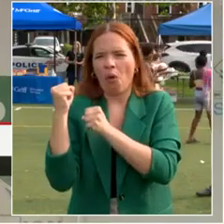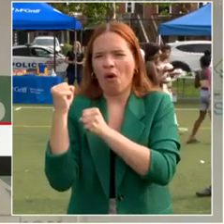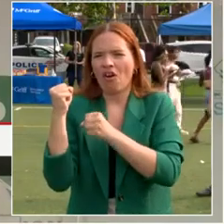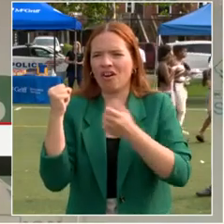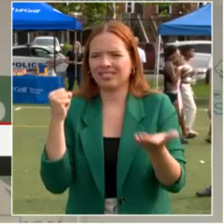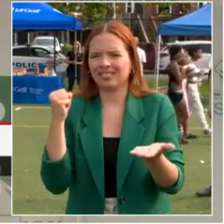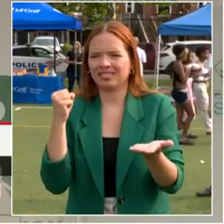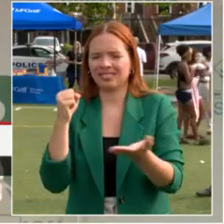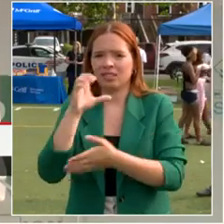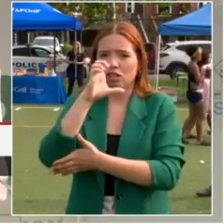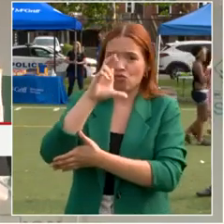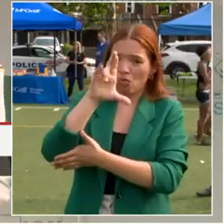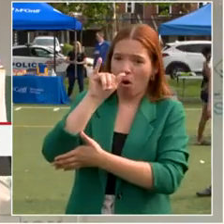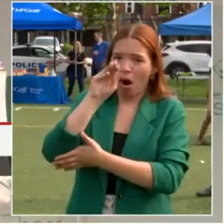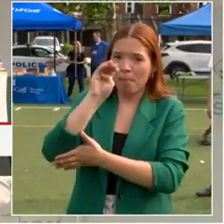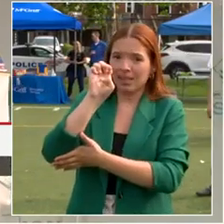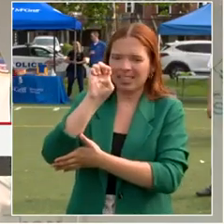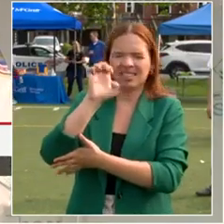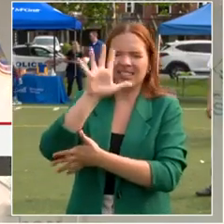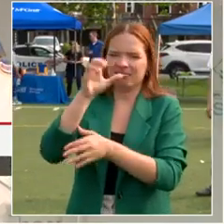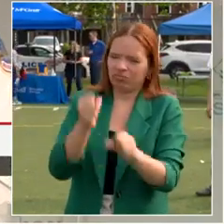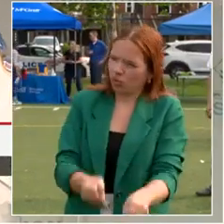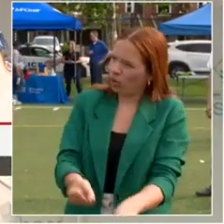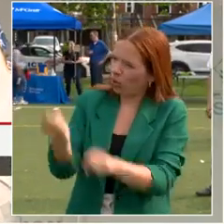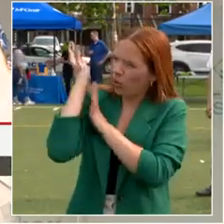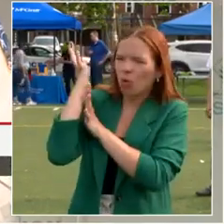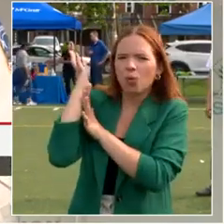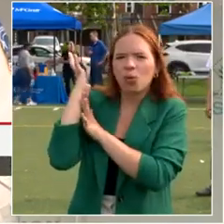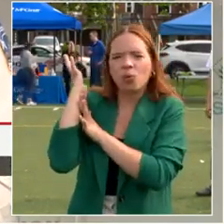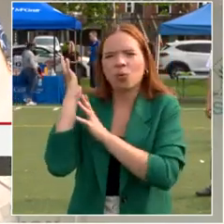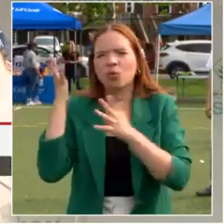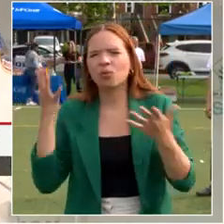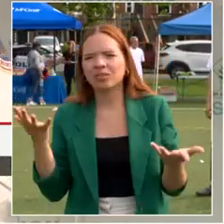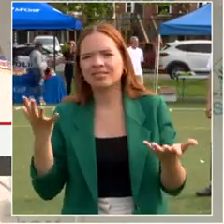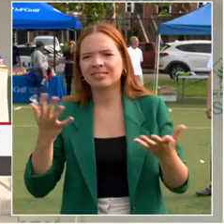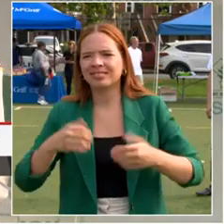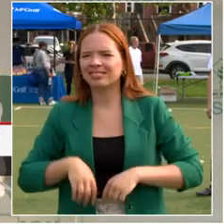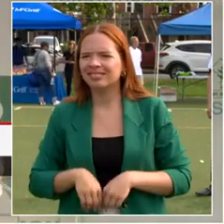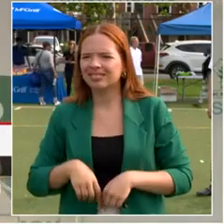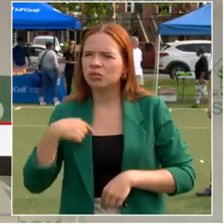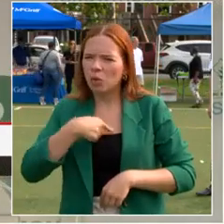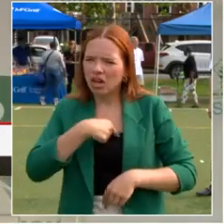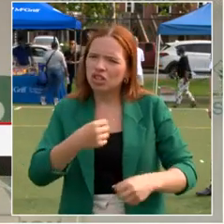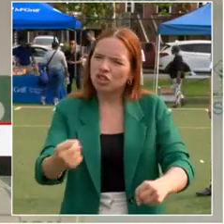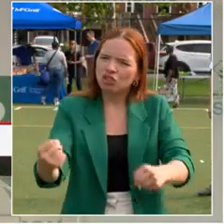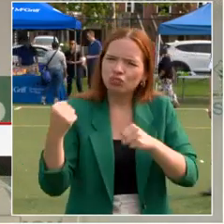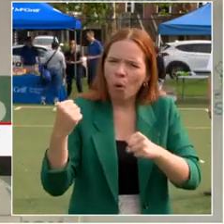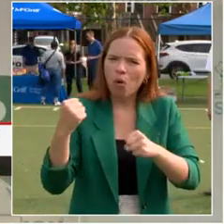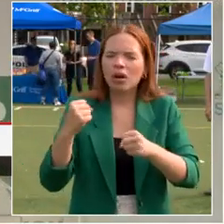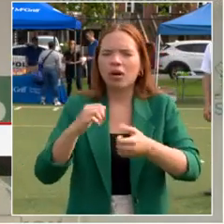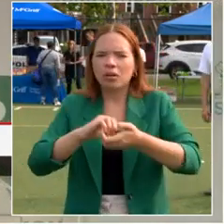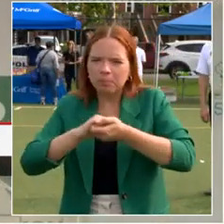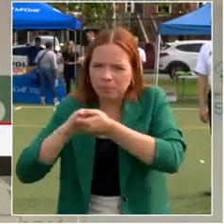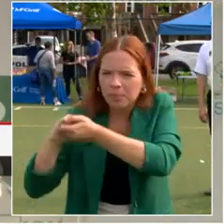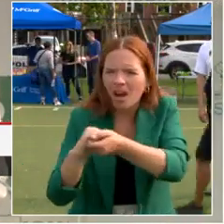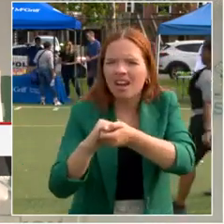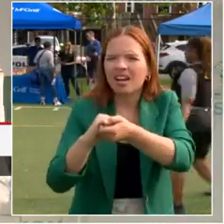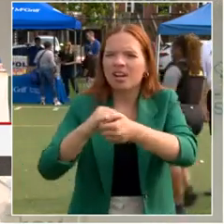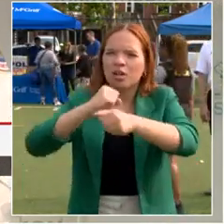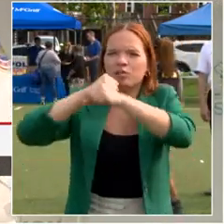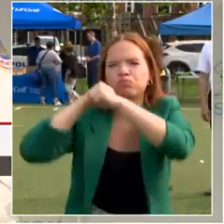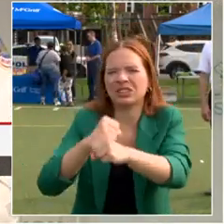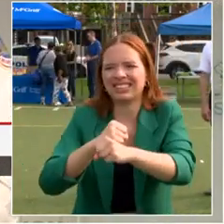our community, and we stand strong in our resolve to protect what matters the most to us, our families,